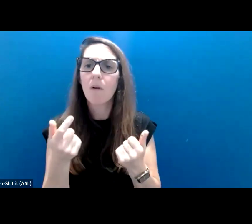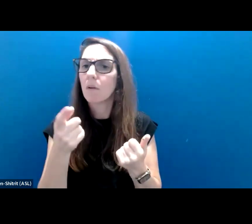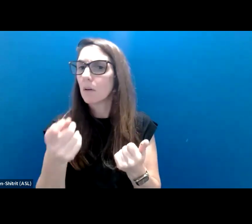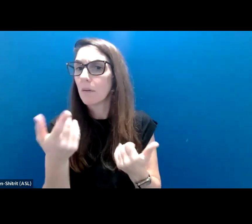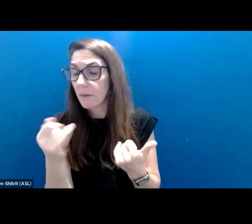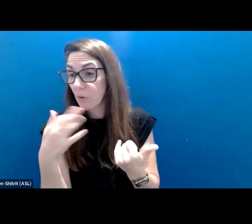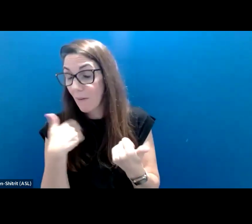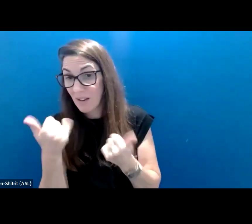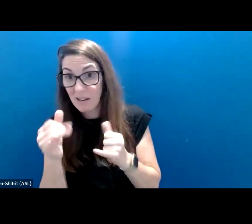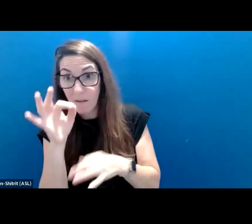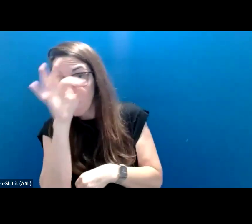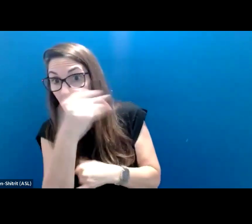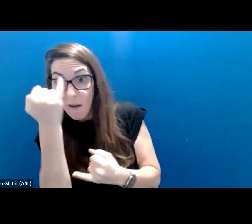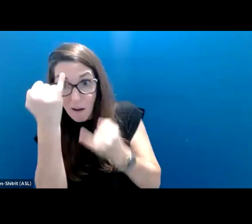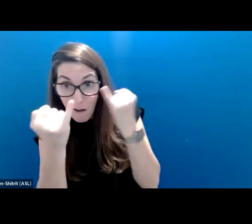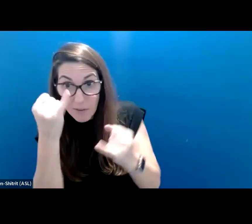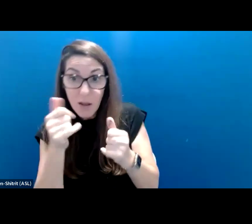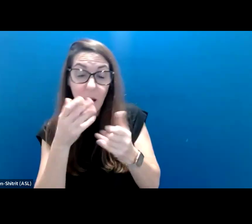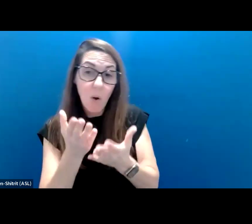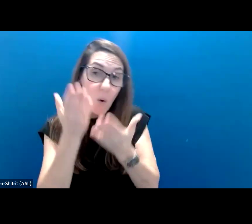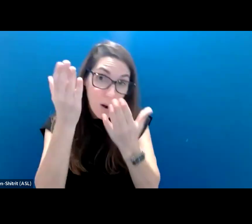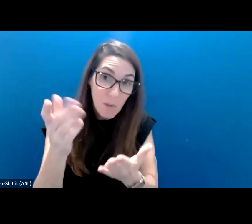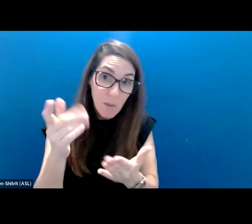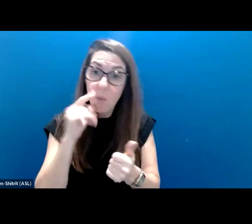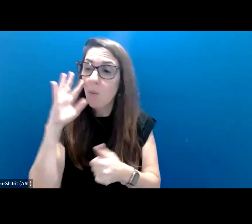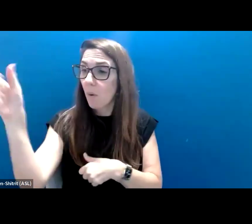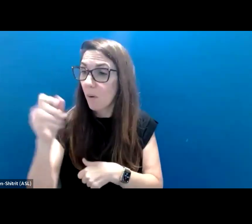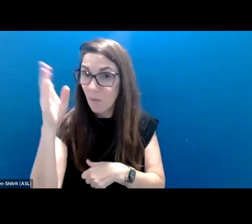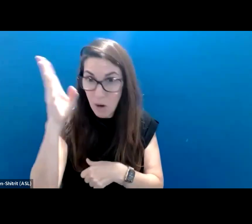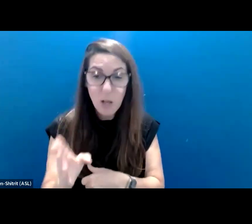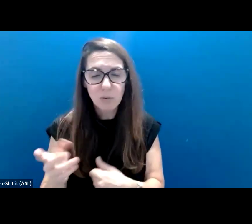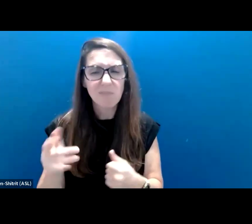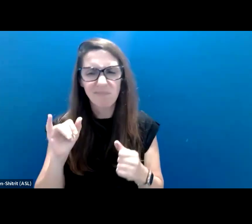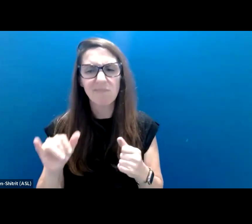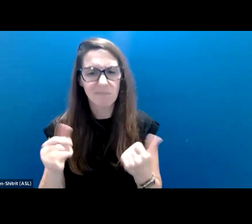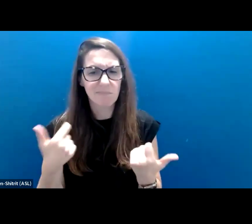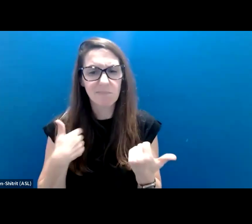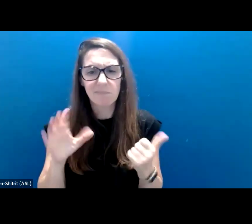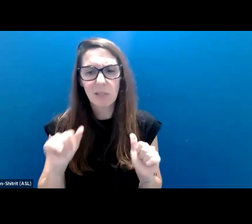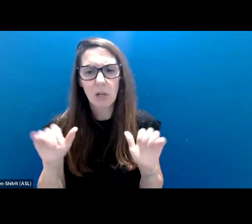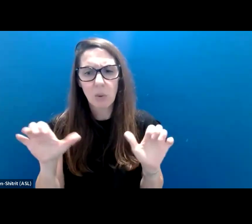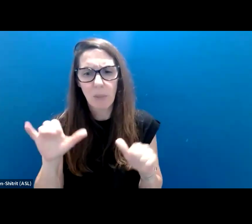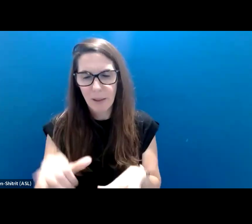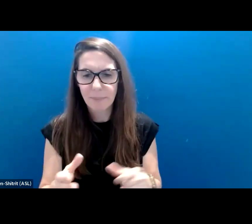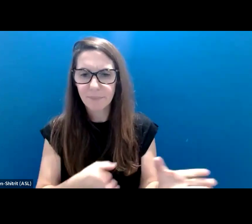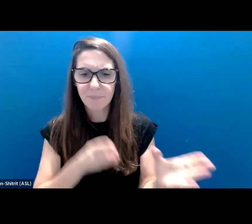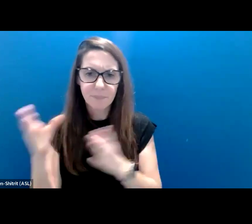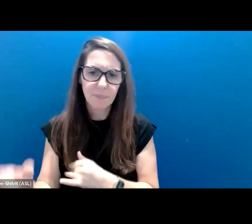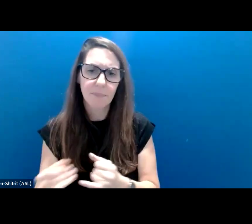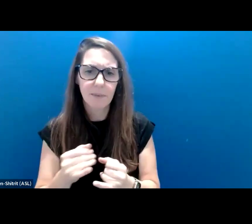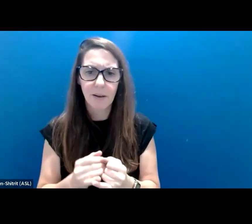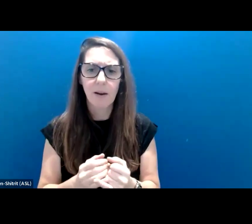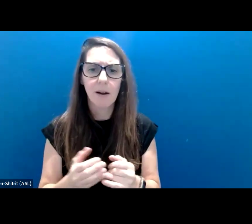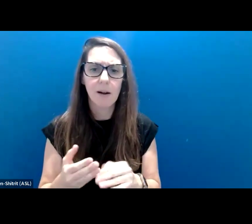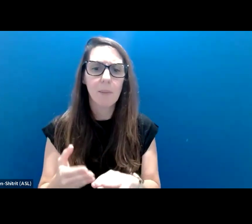can line it up with the assistance or the collaboration of GSA so that that can work. All right, one agenda item knocked off. Final one before we get to